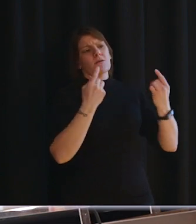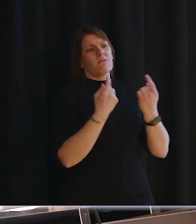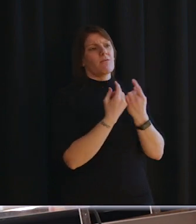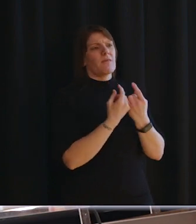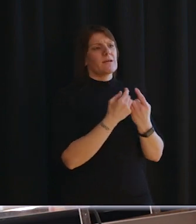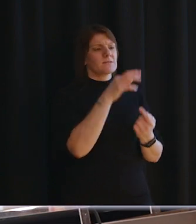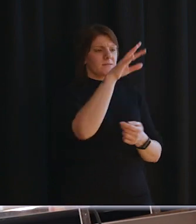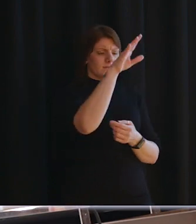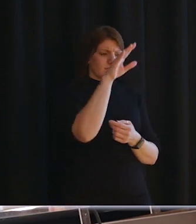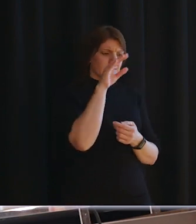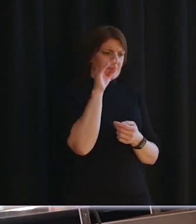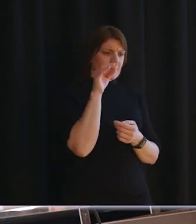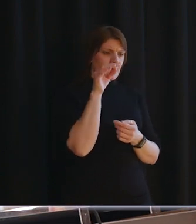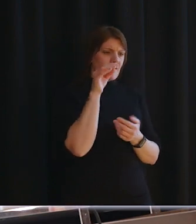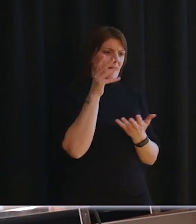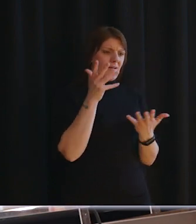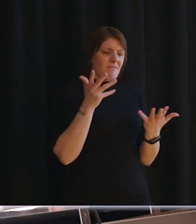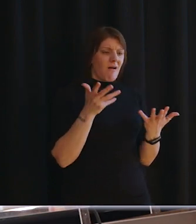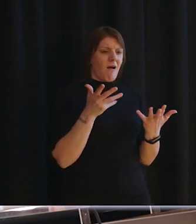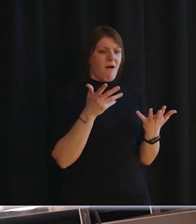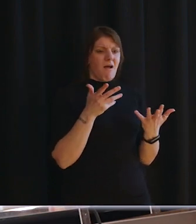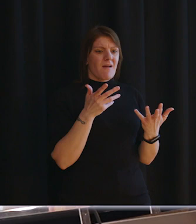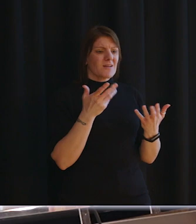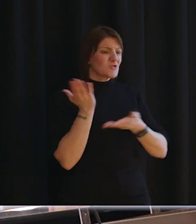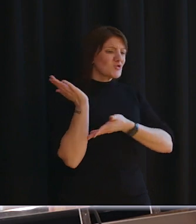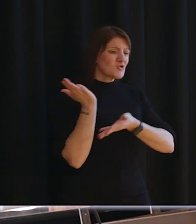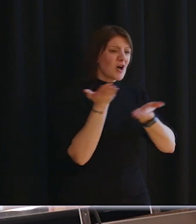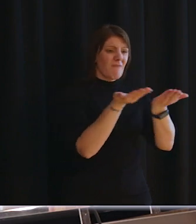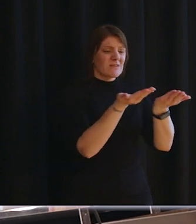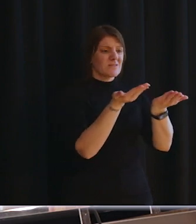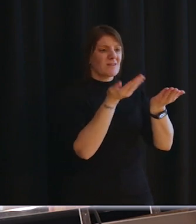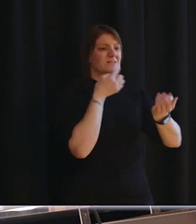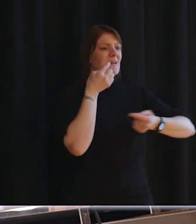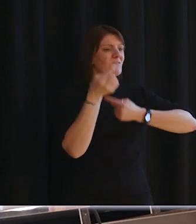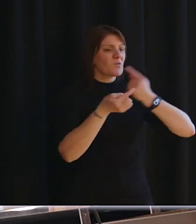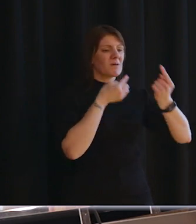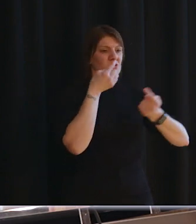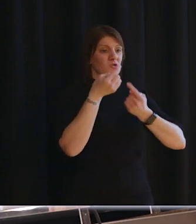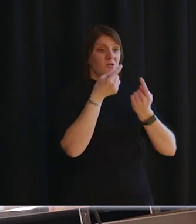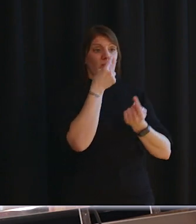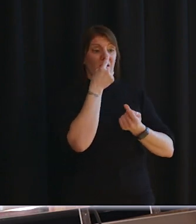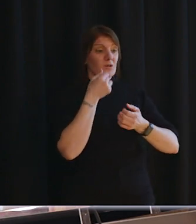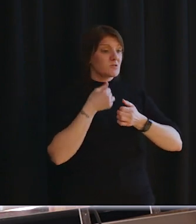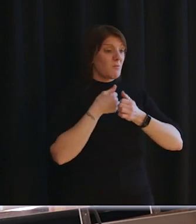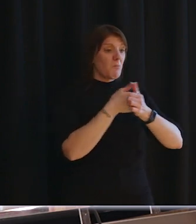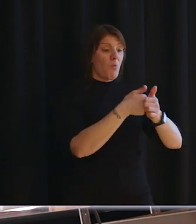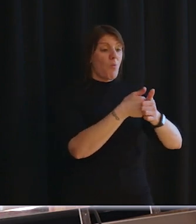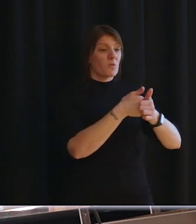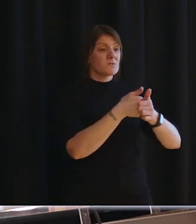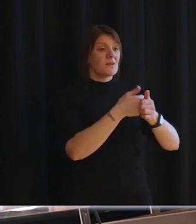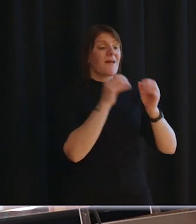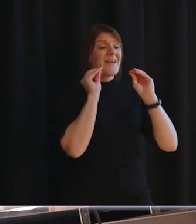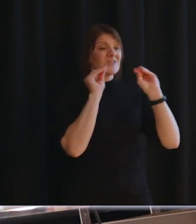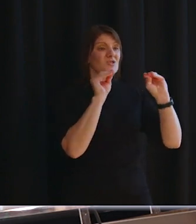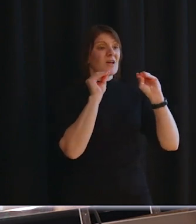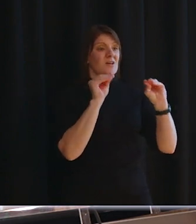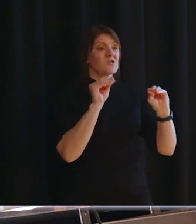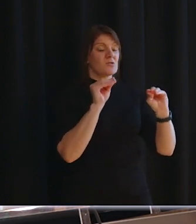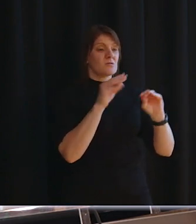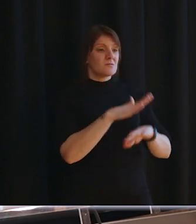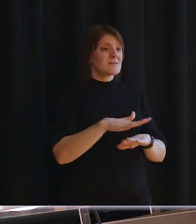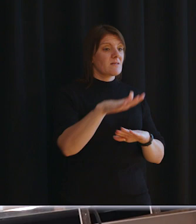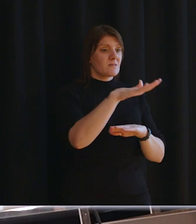particularly in Norfolk. If you go on a local offer, there's tons of services that can support you, that can support educational